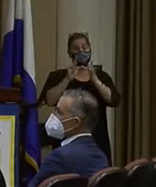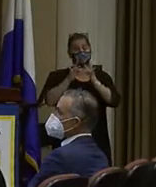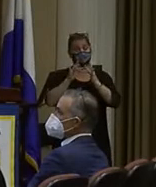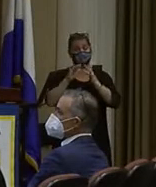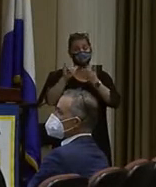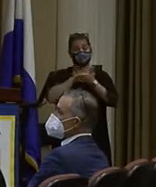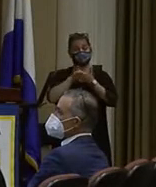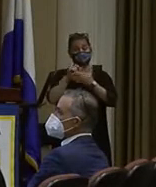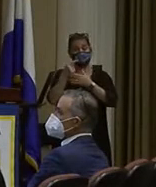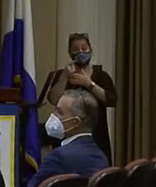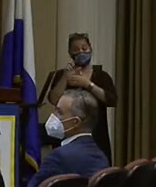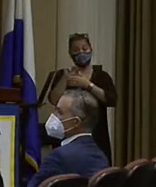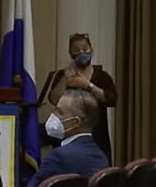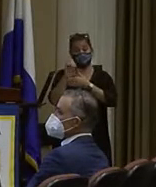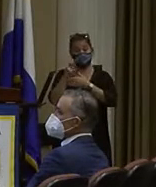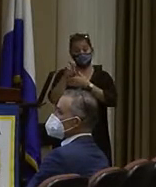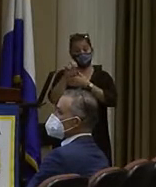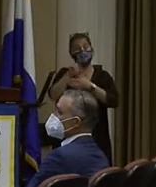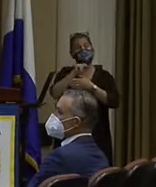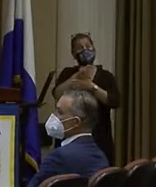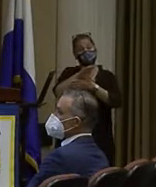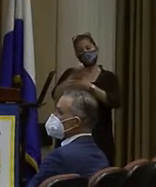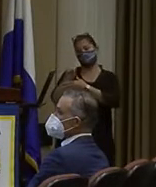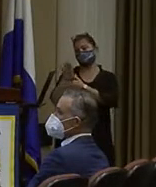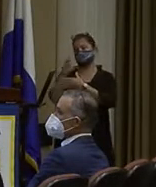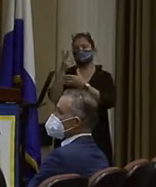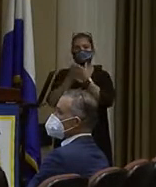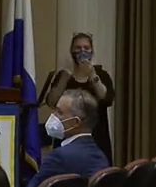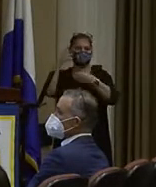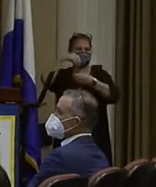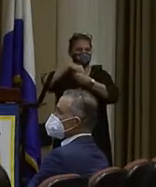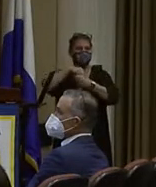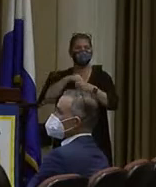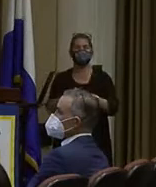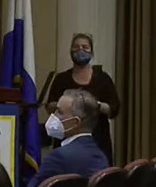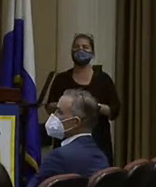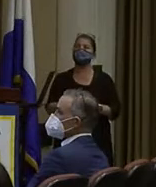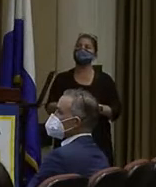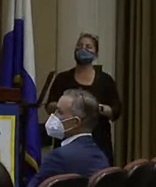the city of Glen Cove and both Nassau and Suffolk counties. Hofstra students and